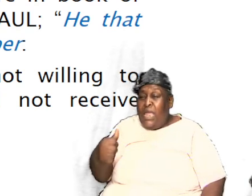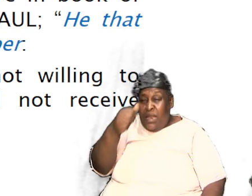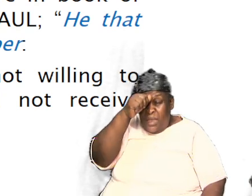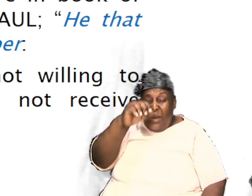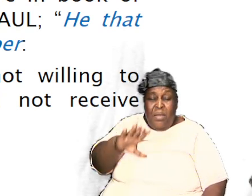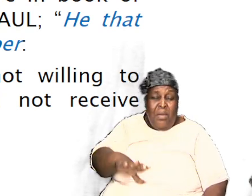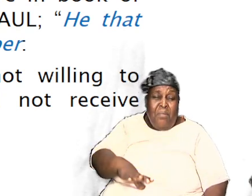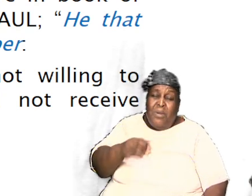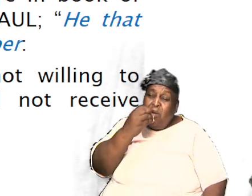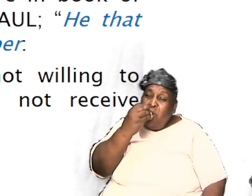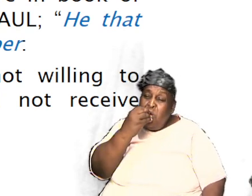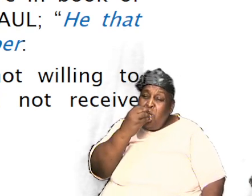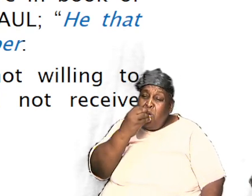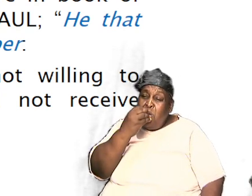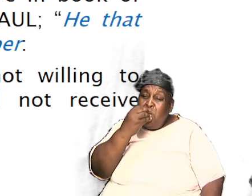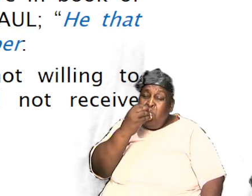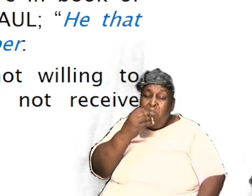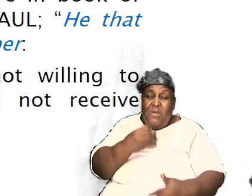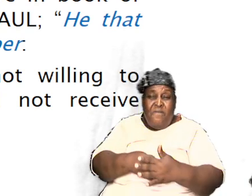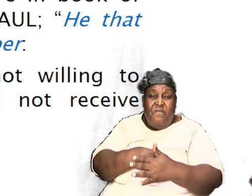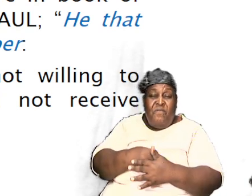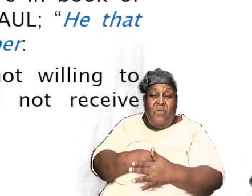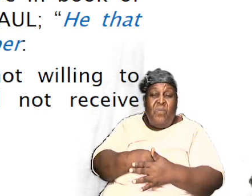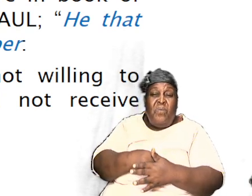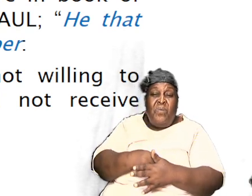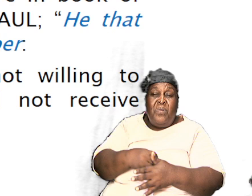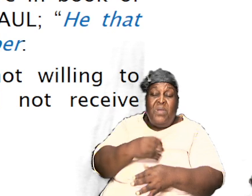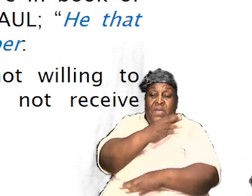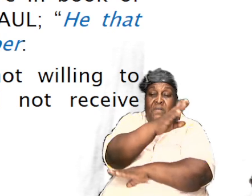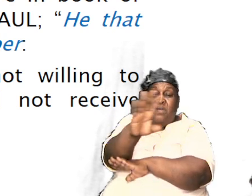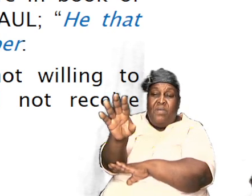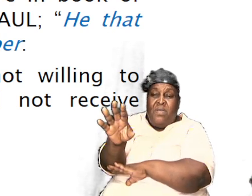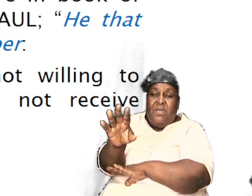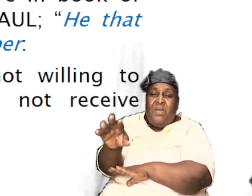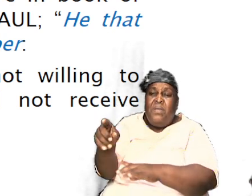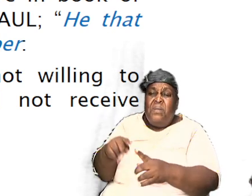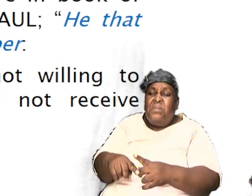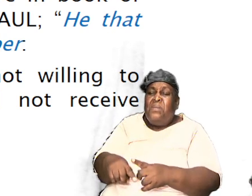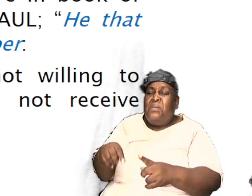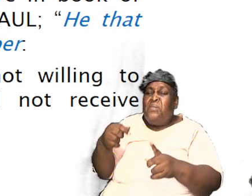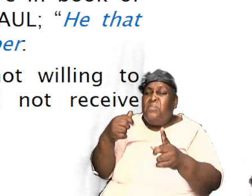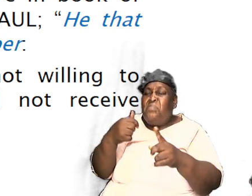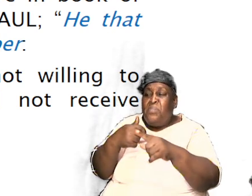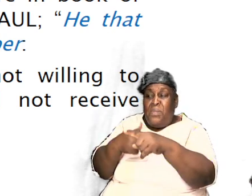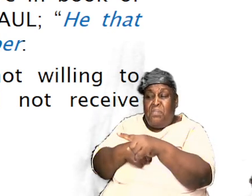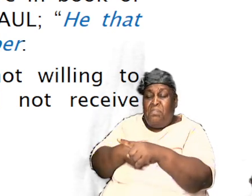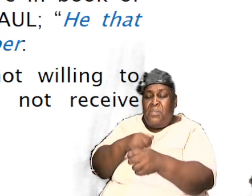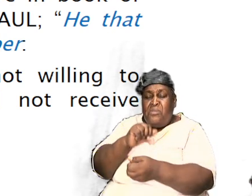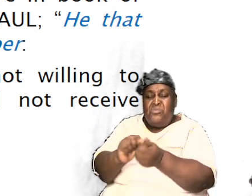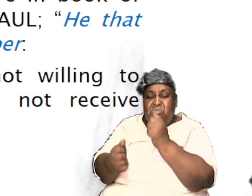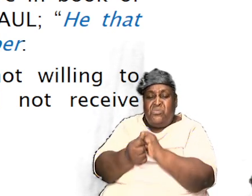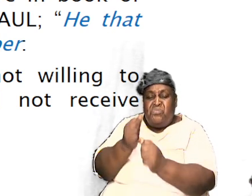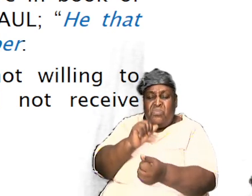before sundown until I will be avenged of my enemies will be killed.